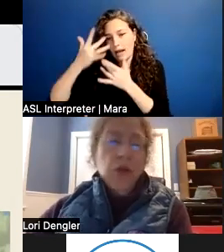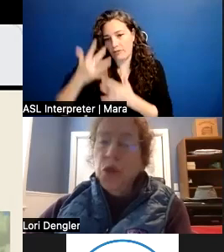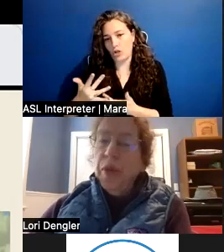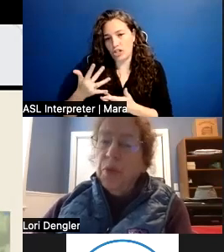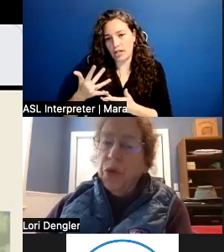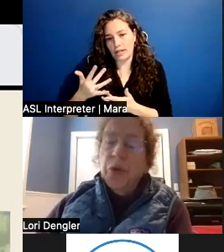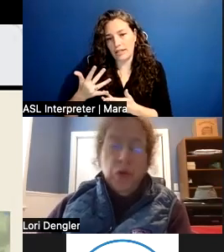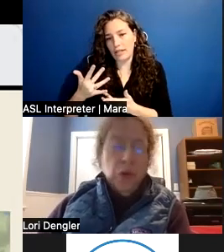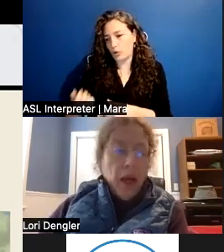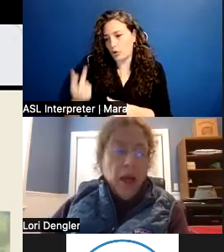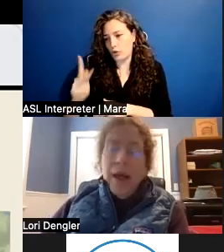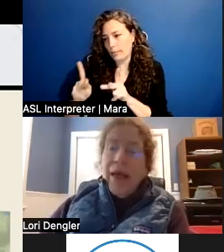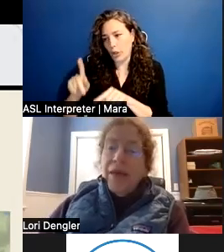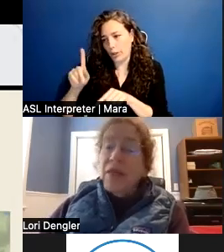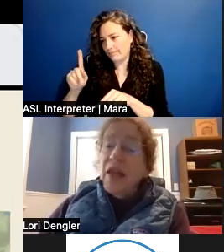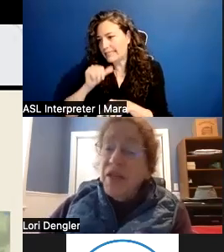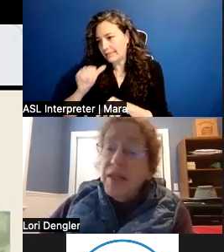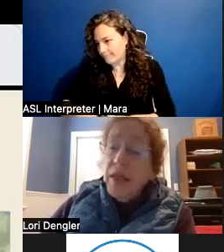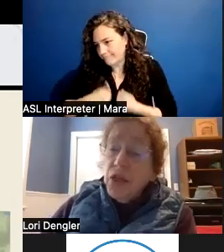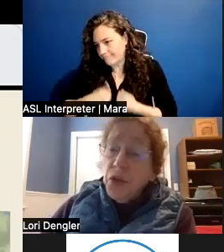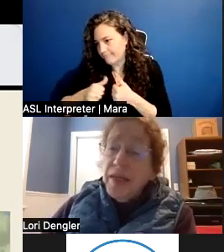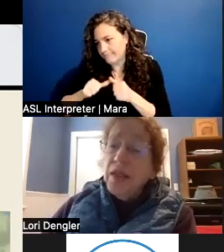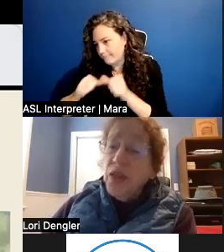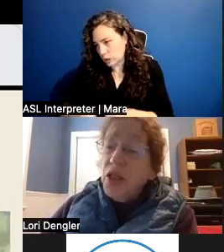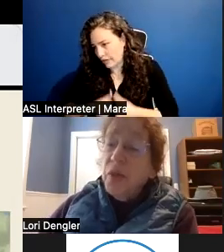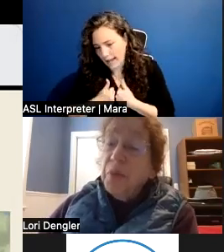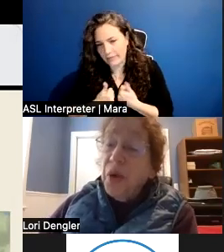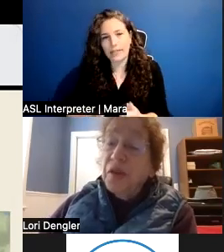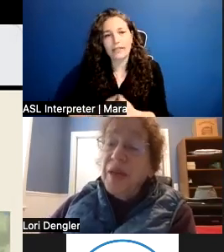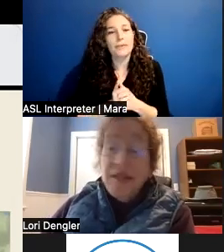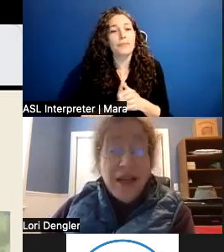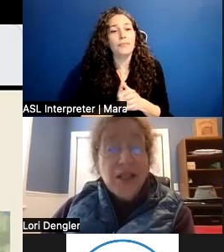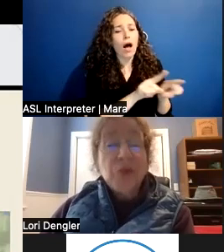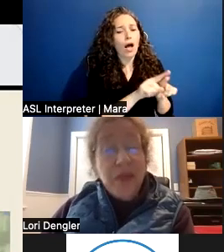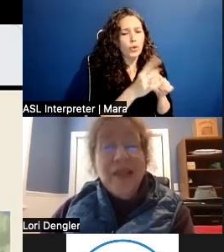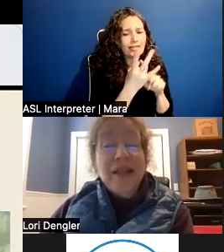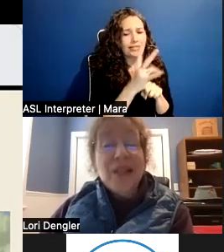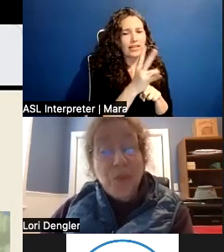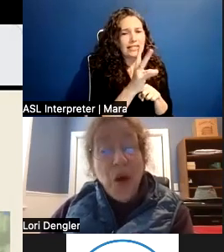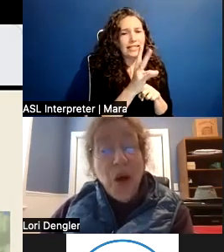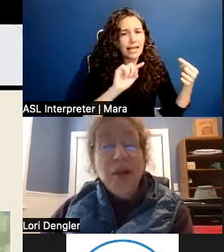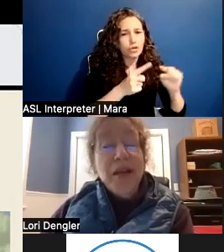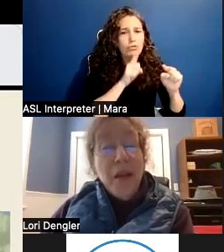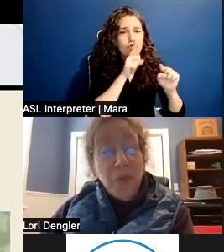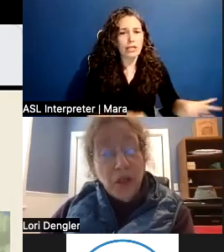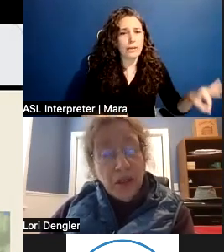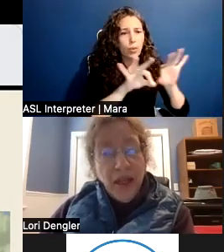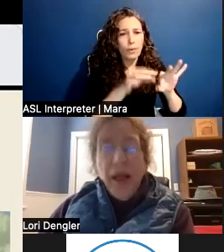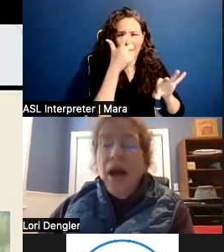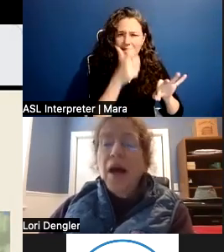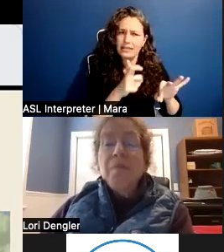bring those 2 people through. The 17 injuries is also important because that's a really small